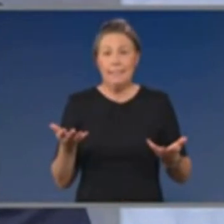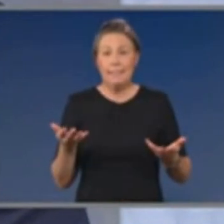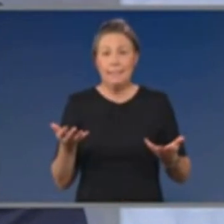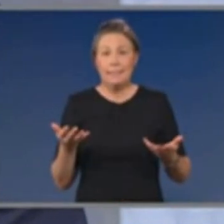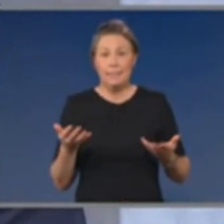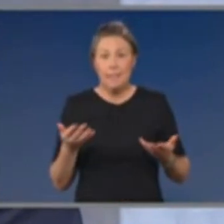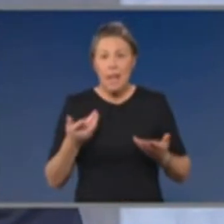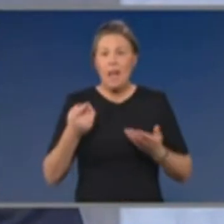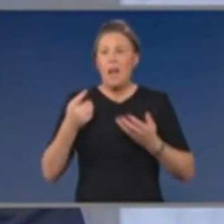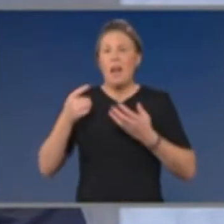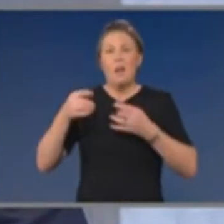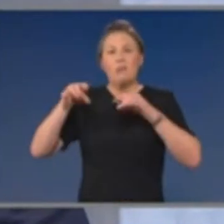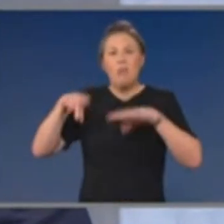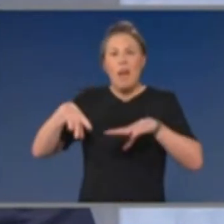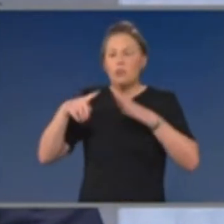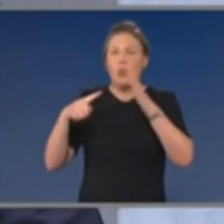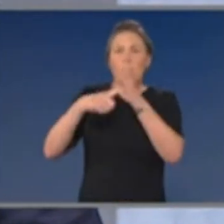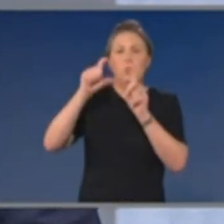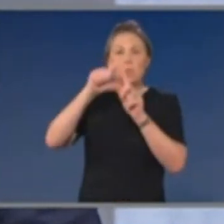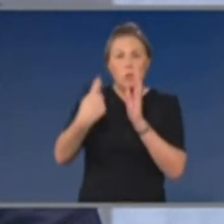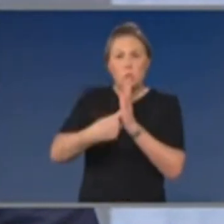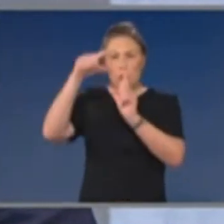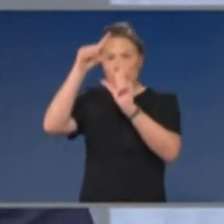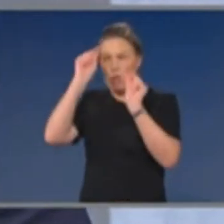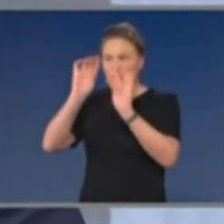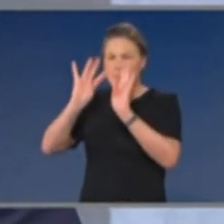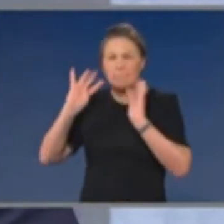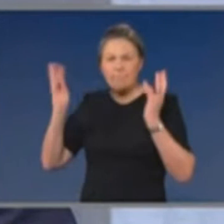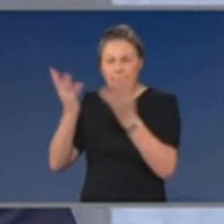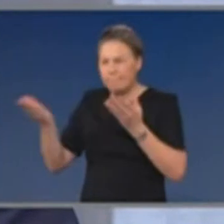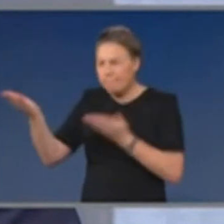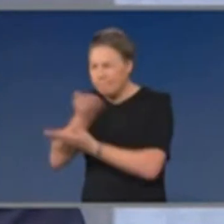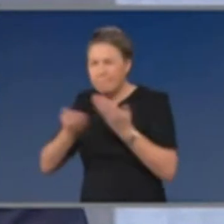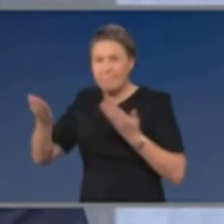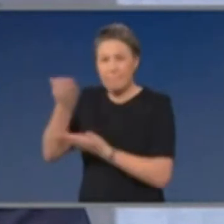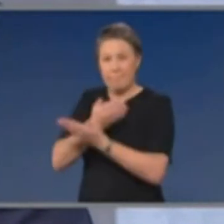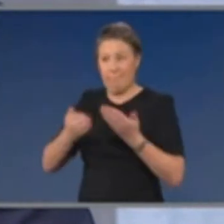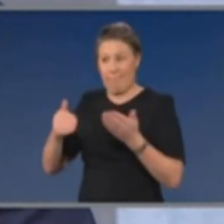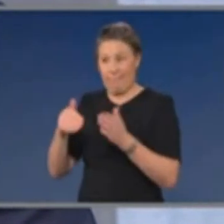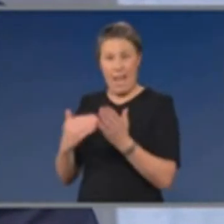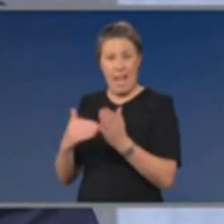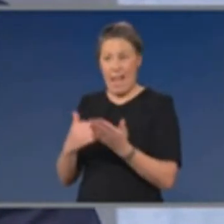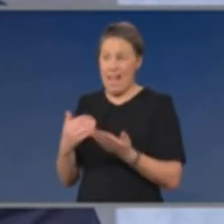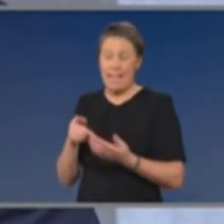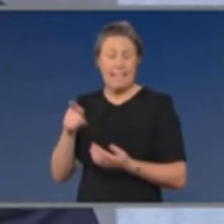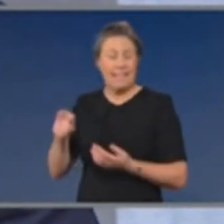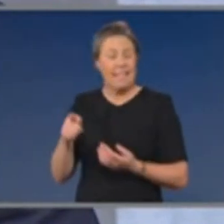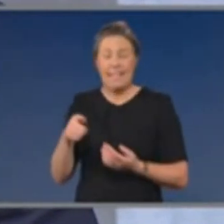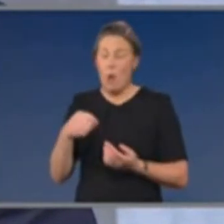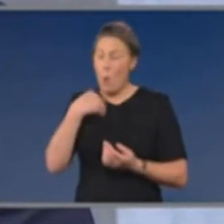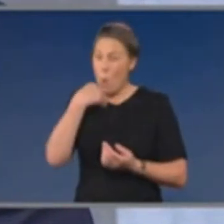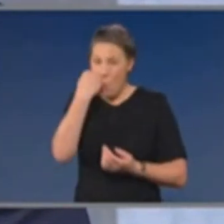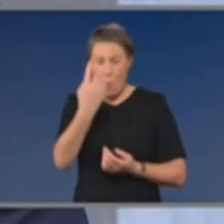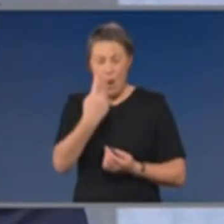that the AHPPC, and particularly the Chief Medical Officers, both prior and acting now, have been very